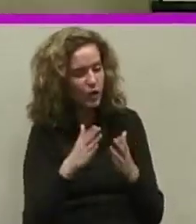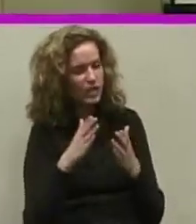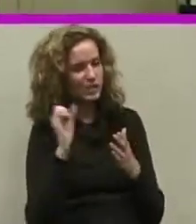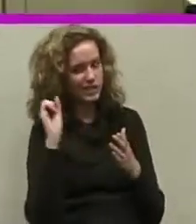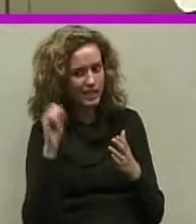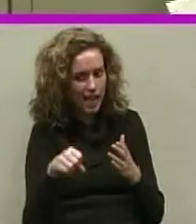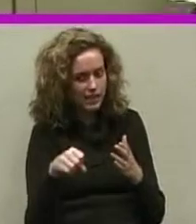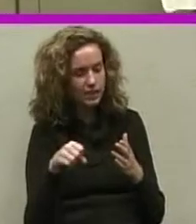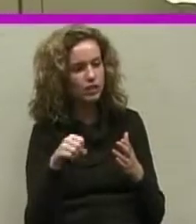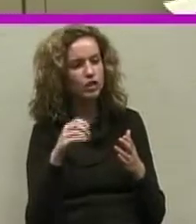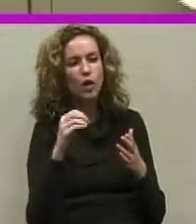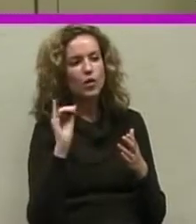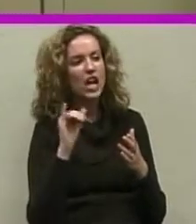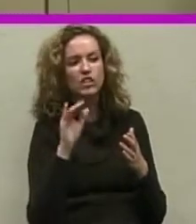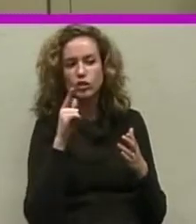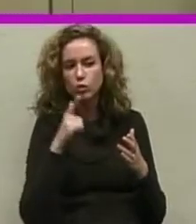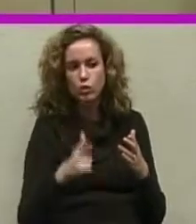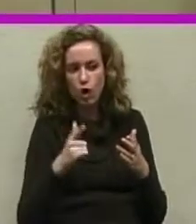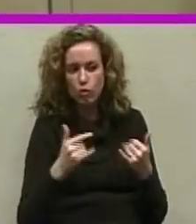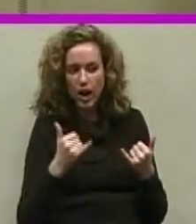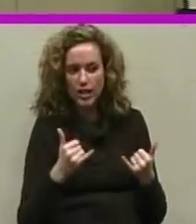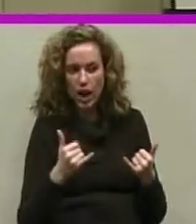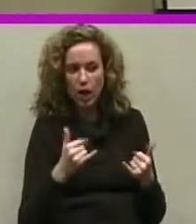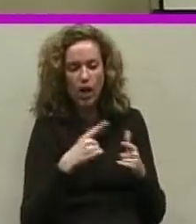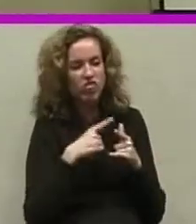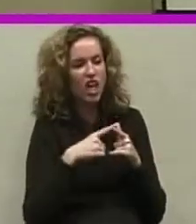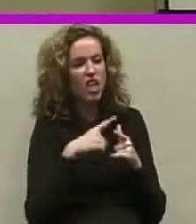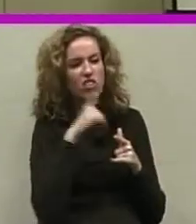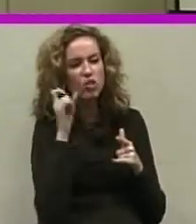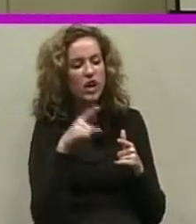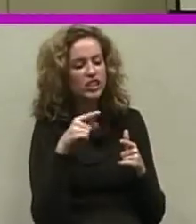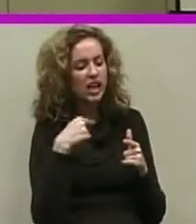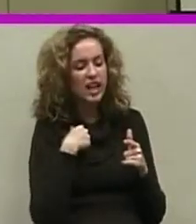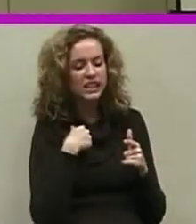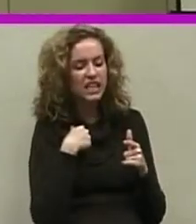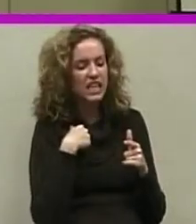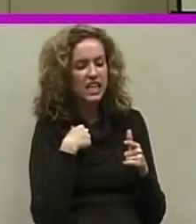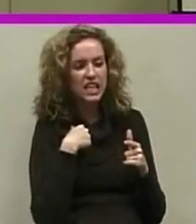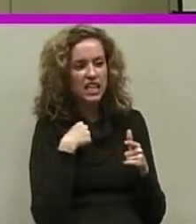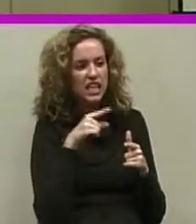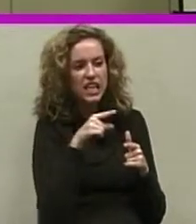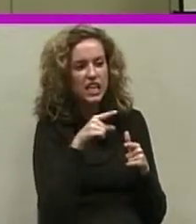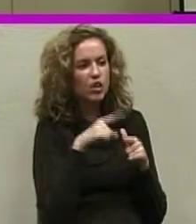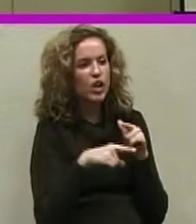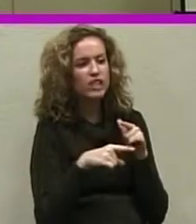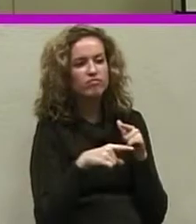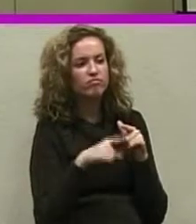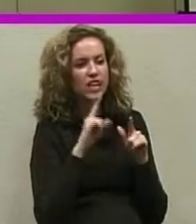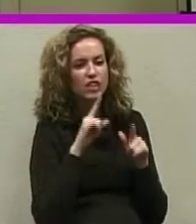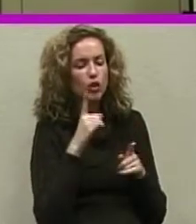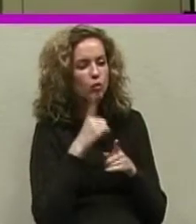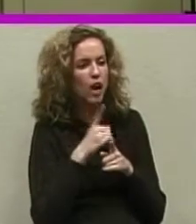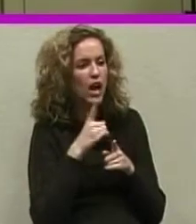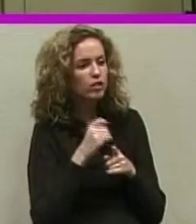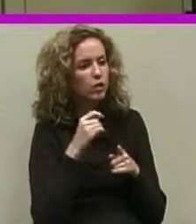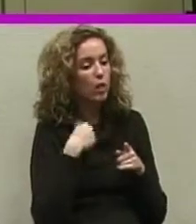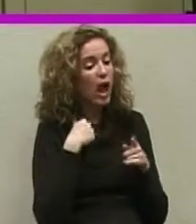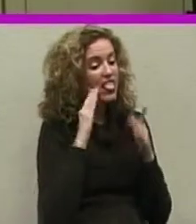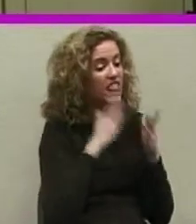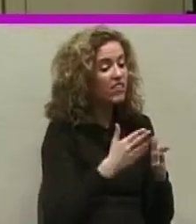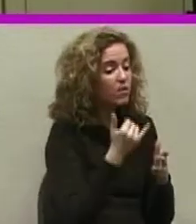the question I asked obviously didn't get it right. Do I want to leave him with an error? Or should I give him another question maybe that he can get right, so I leave him with